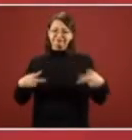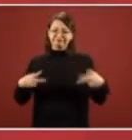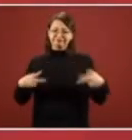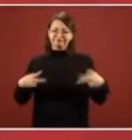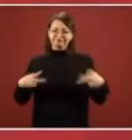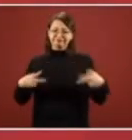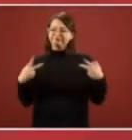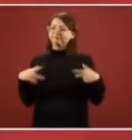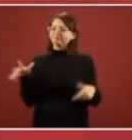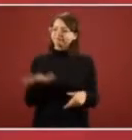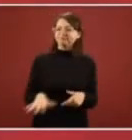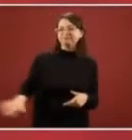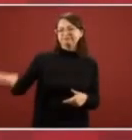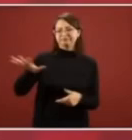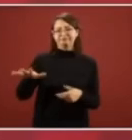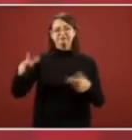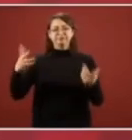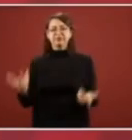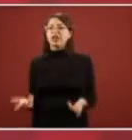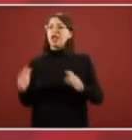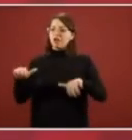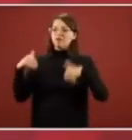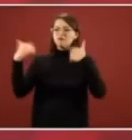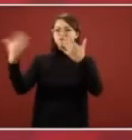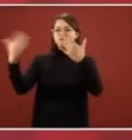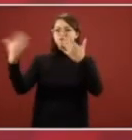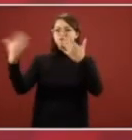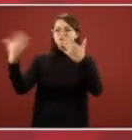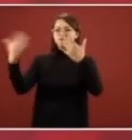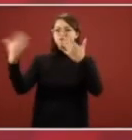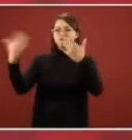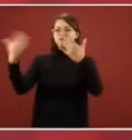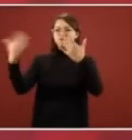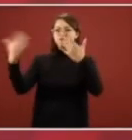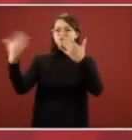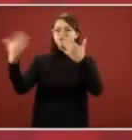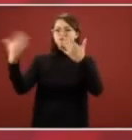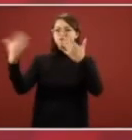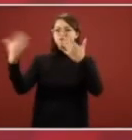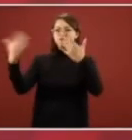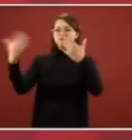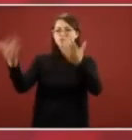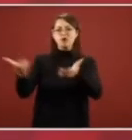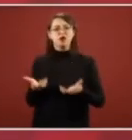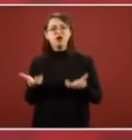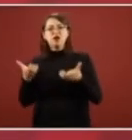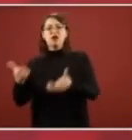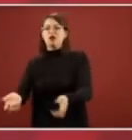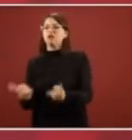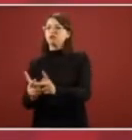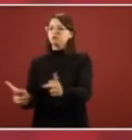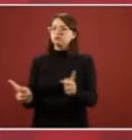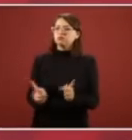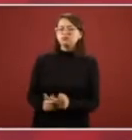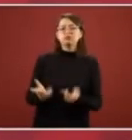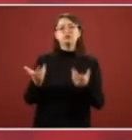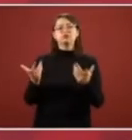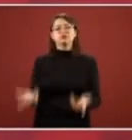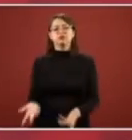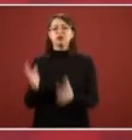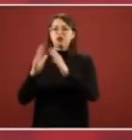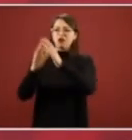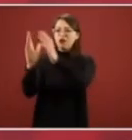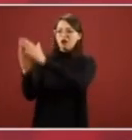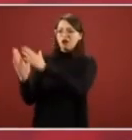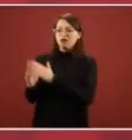the people. En las plazas, en las calles. In the plazas, on the streets. En las